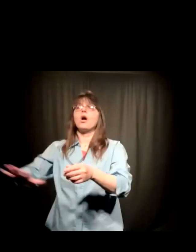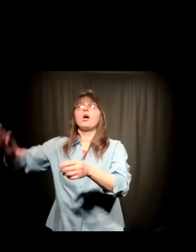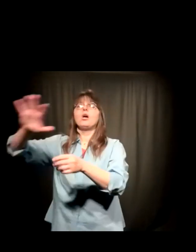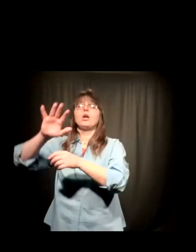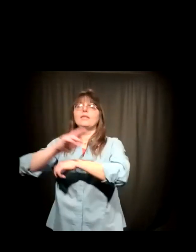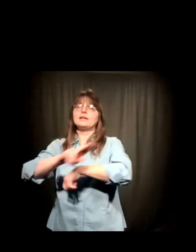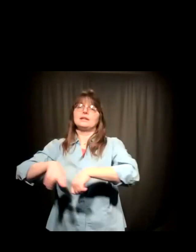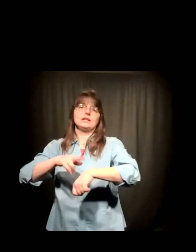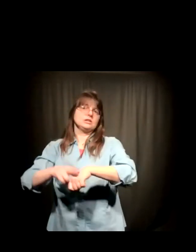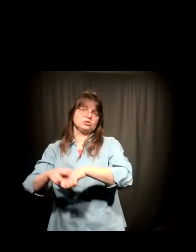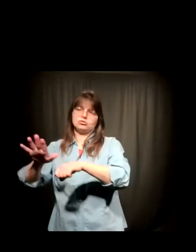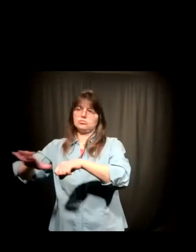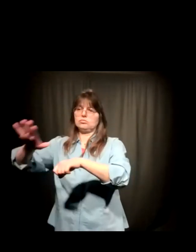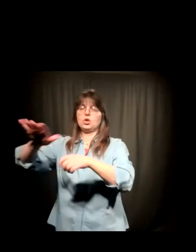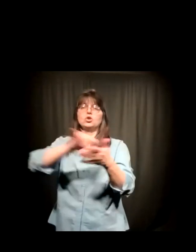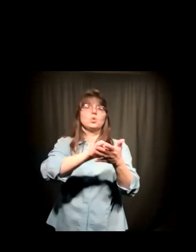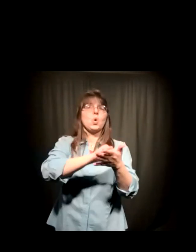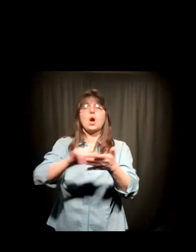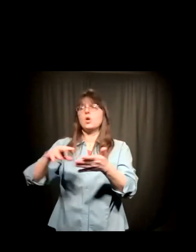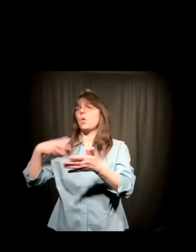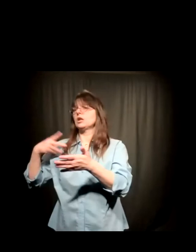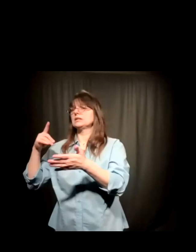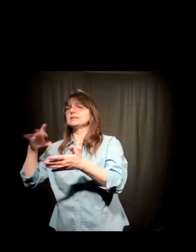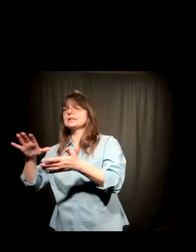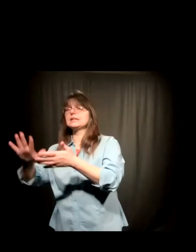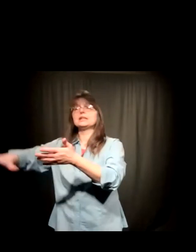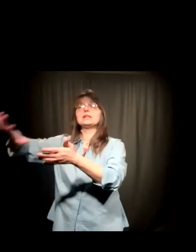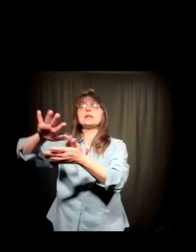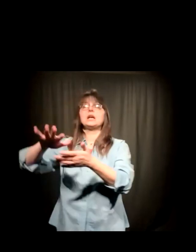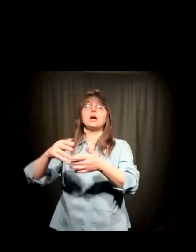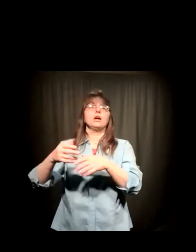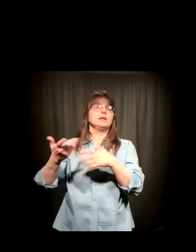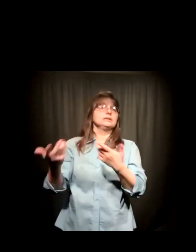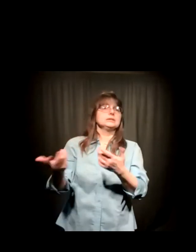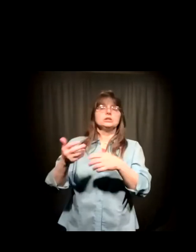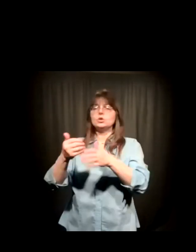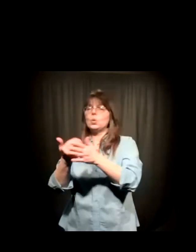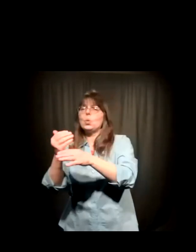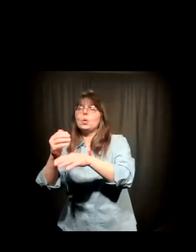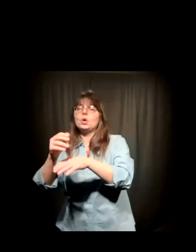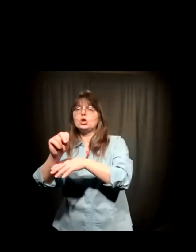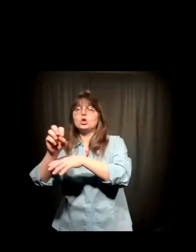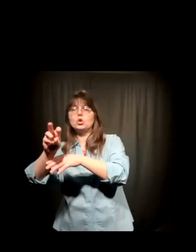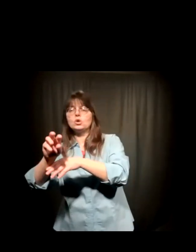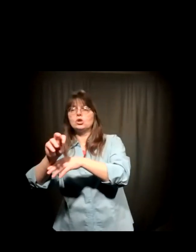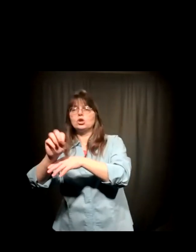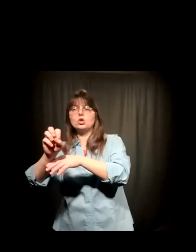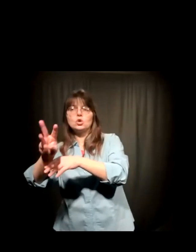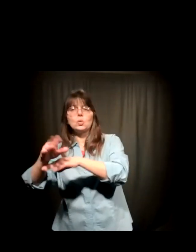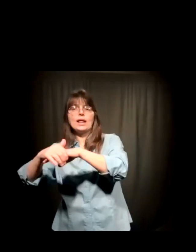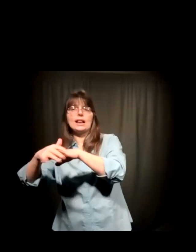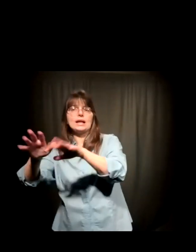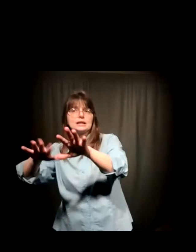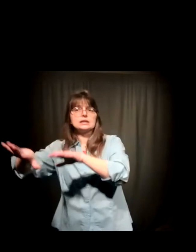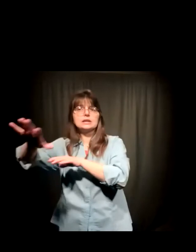D.C. Soon, Alex was in high demand. He traveled New England. He visited the Clark School and the American Asylum,